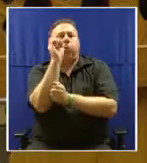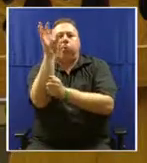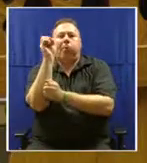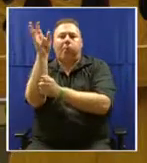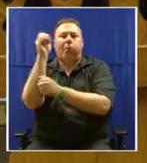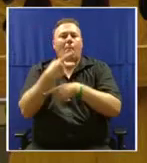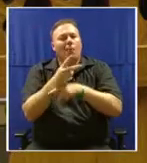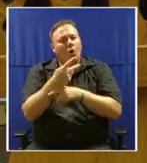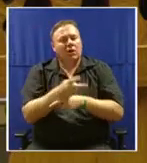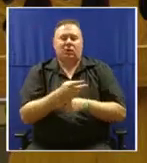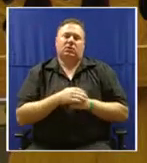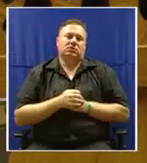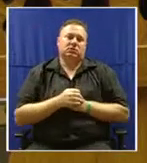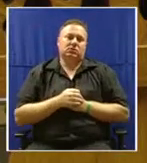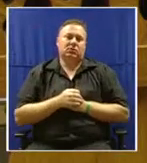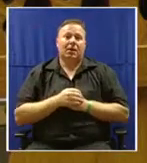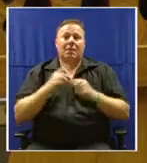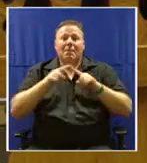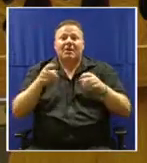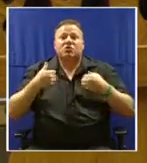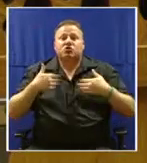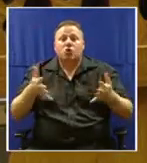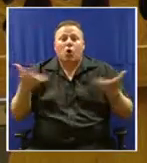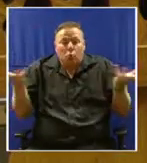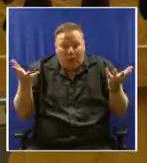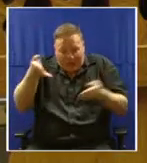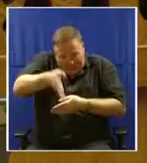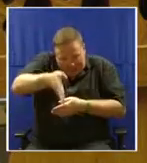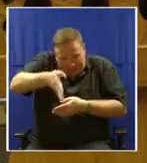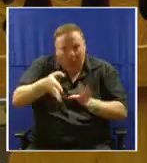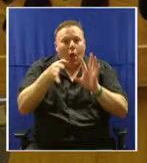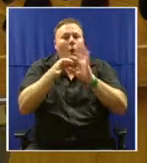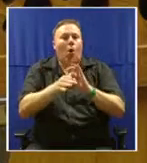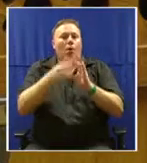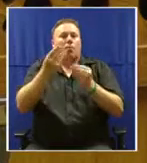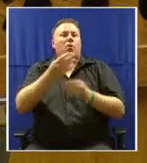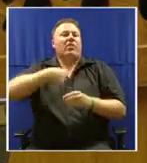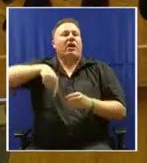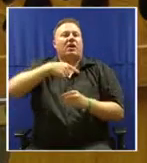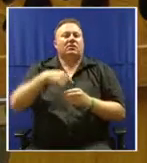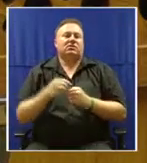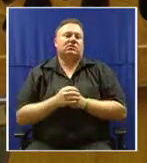world. But it should start here at home with us.